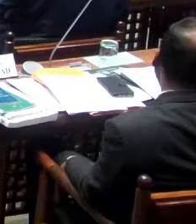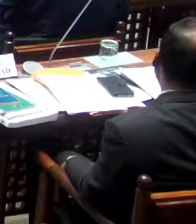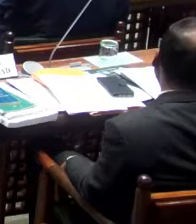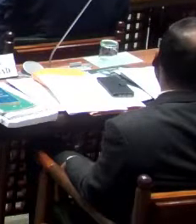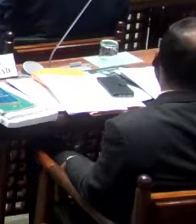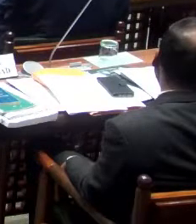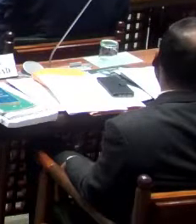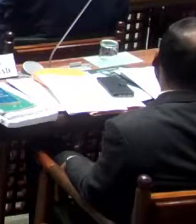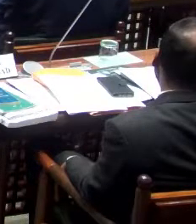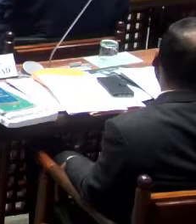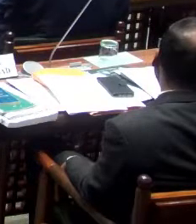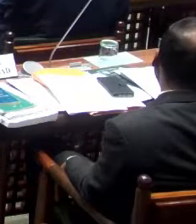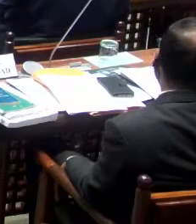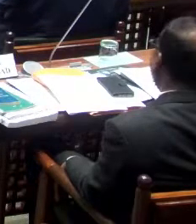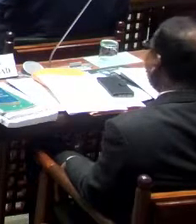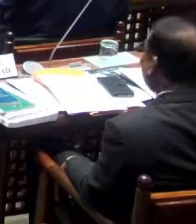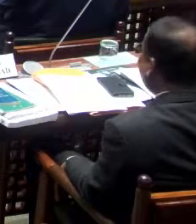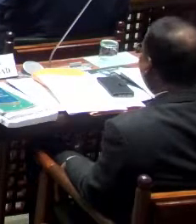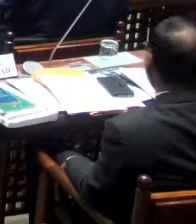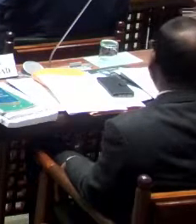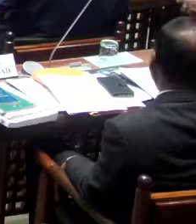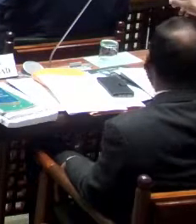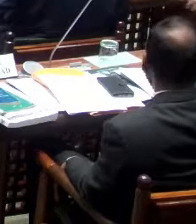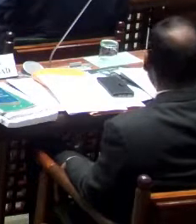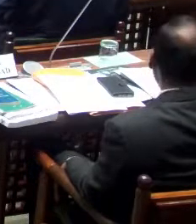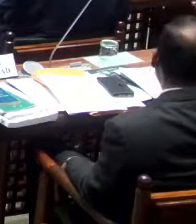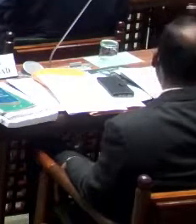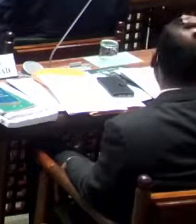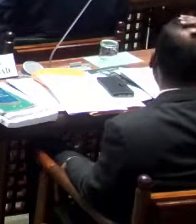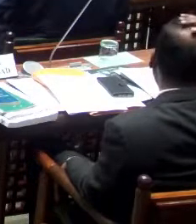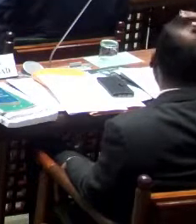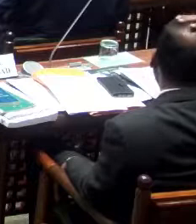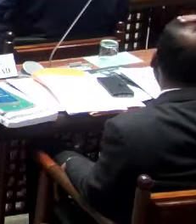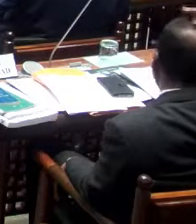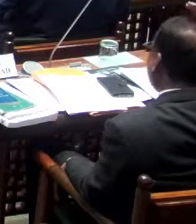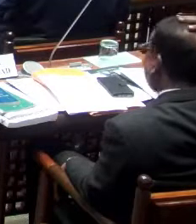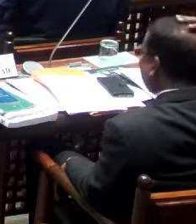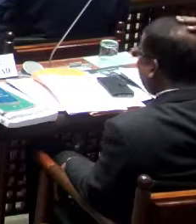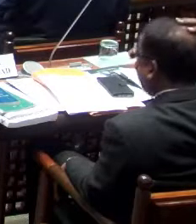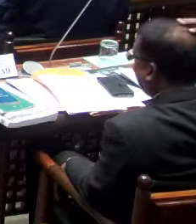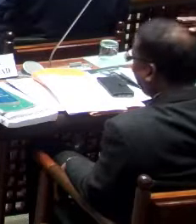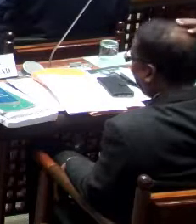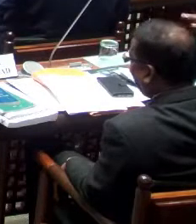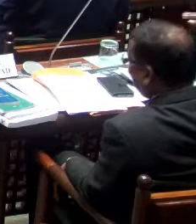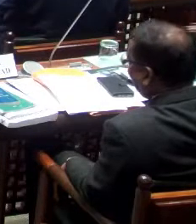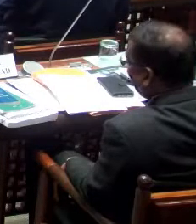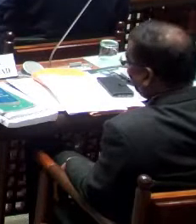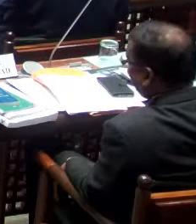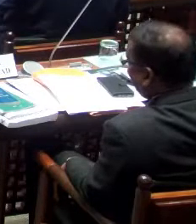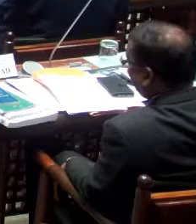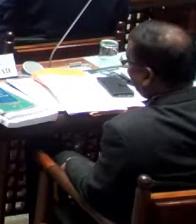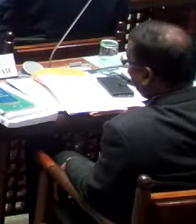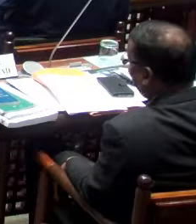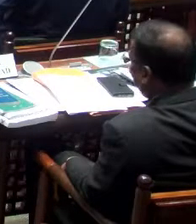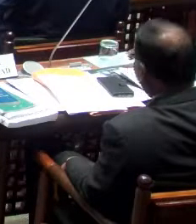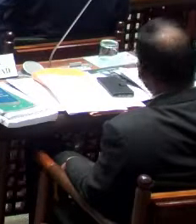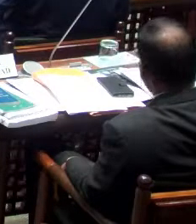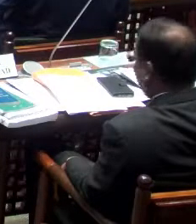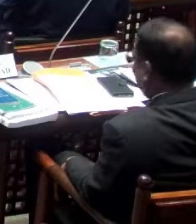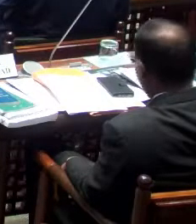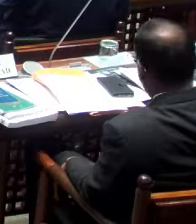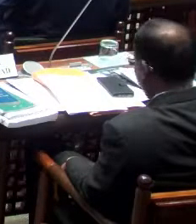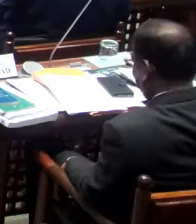I just want to speak a bit on some aspects of the bills.